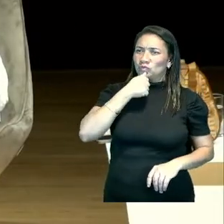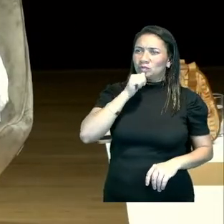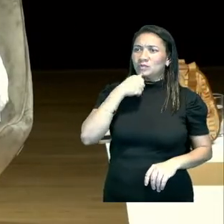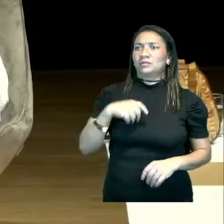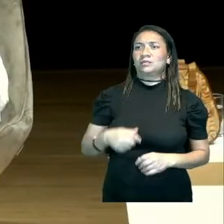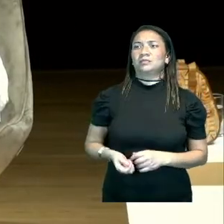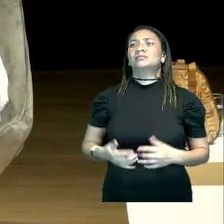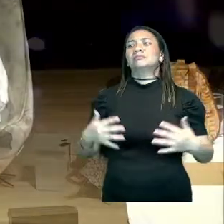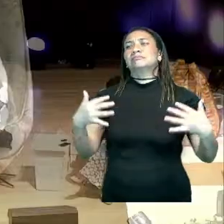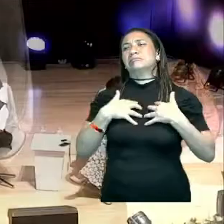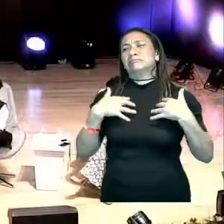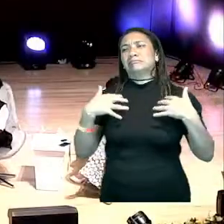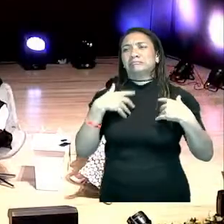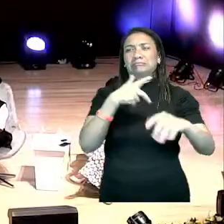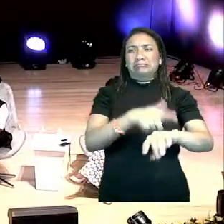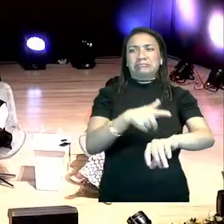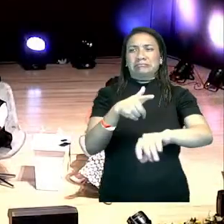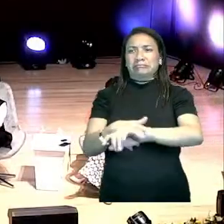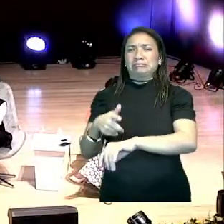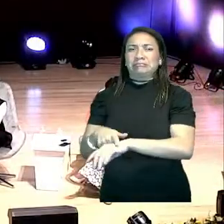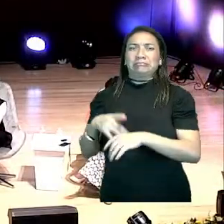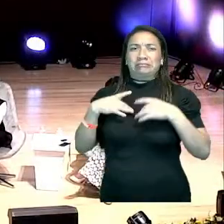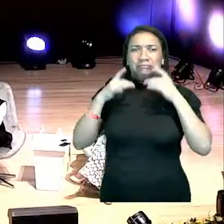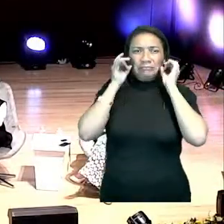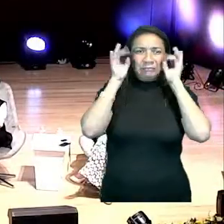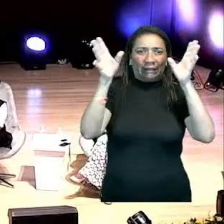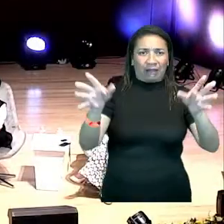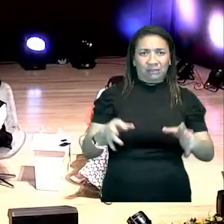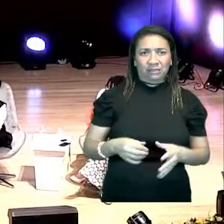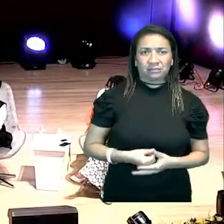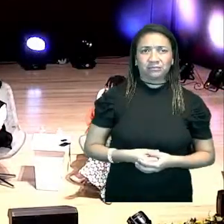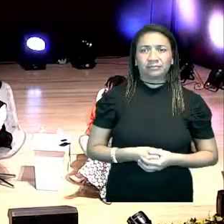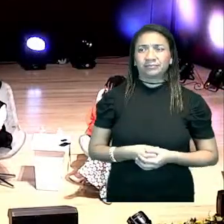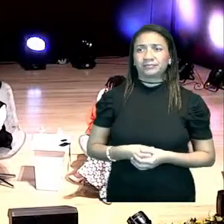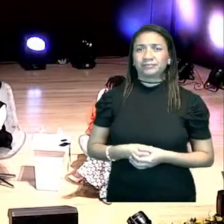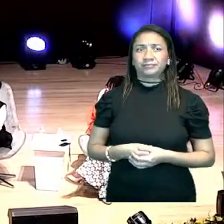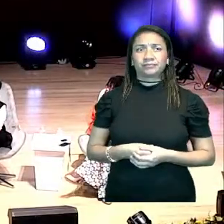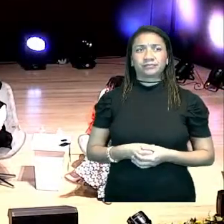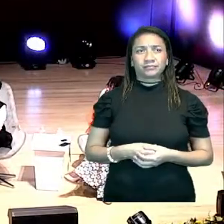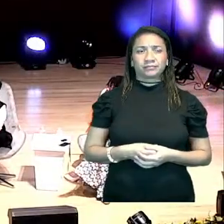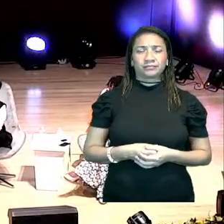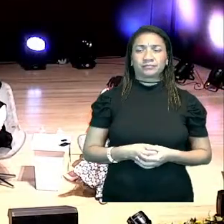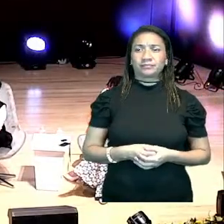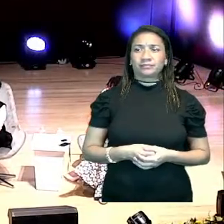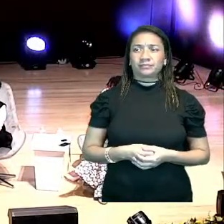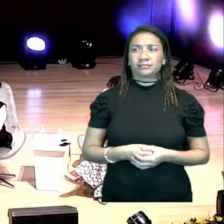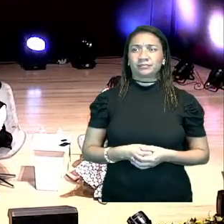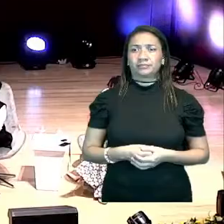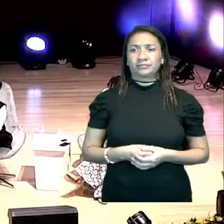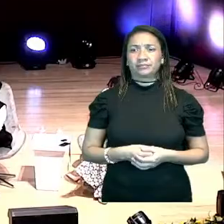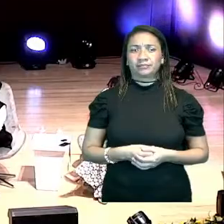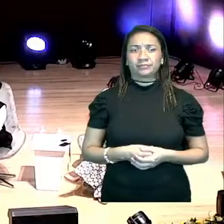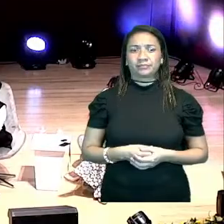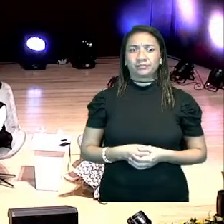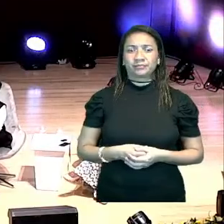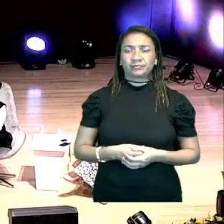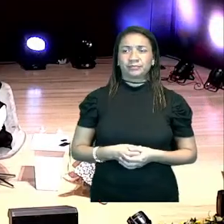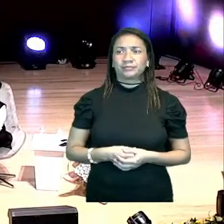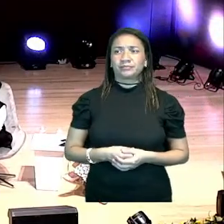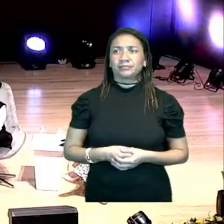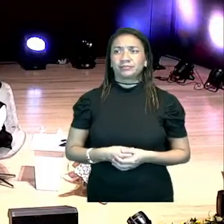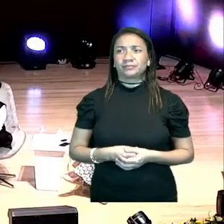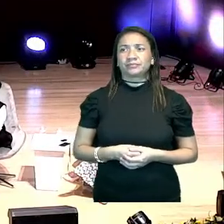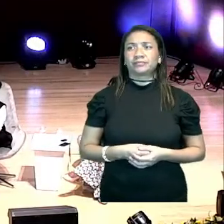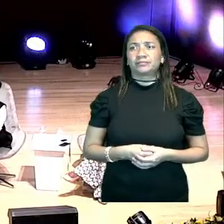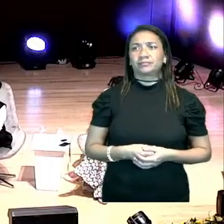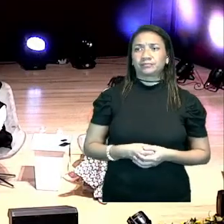And if I ask those who are producing work in social sciences to tell us